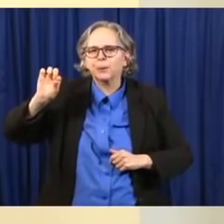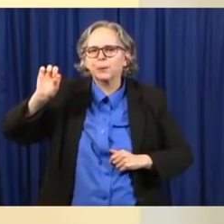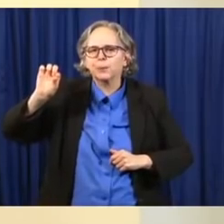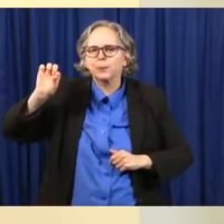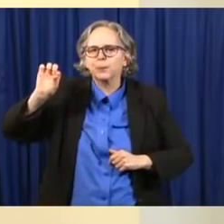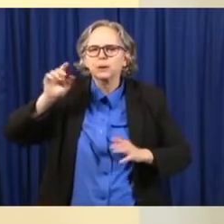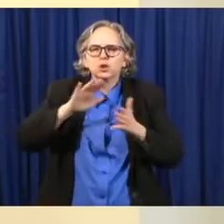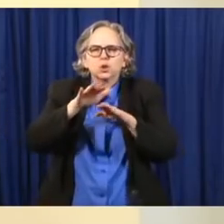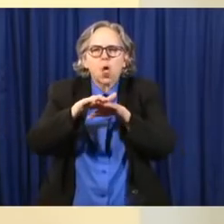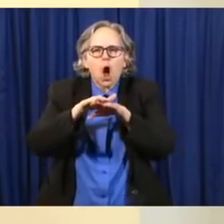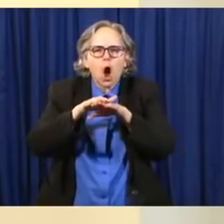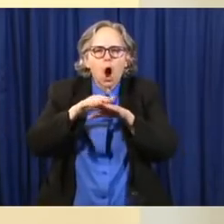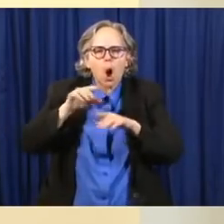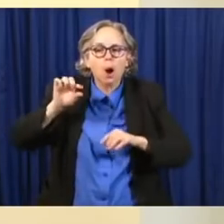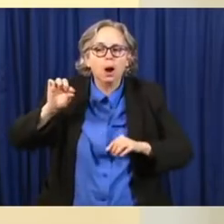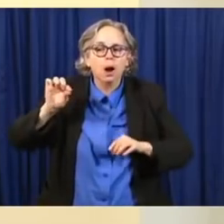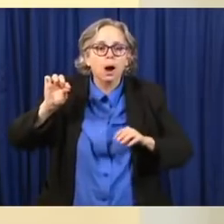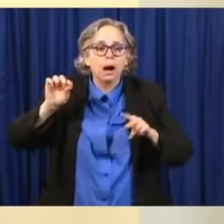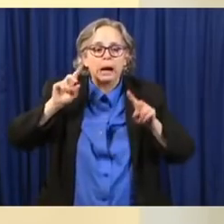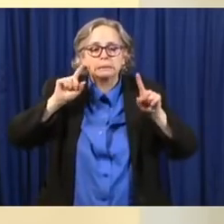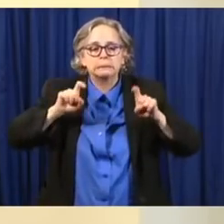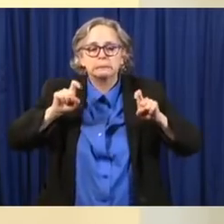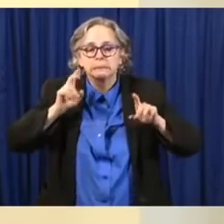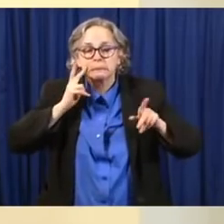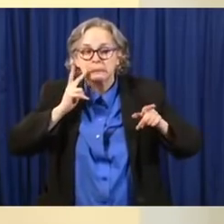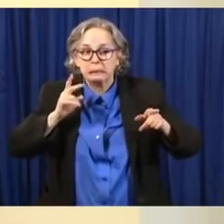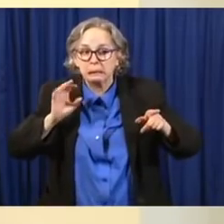a bunch of data and reaction to make sure not too many